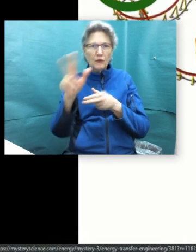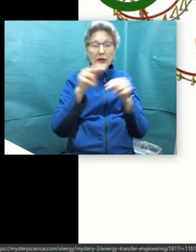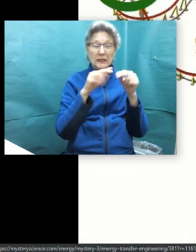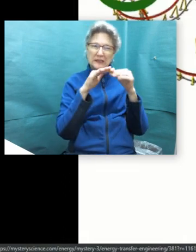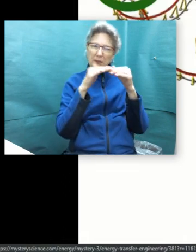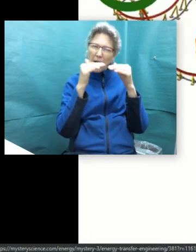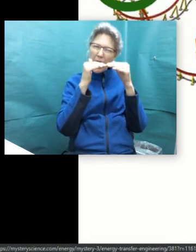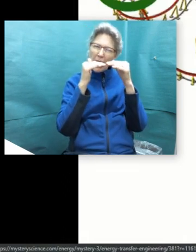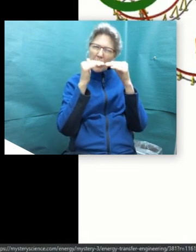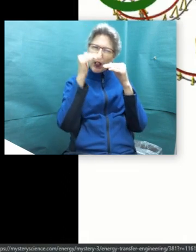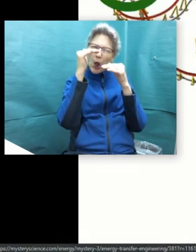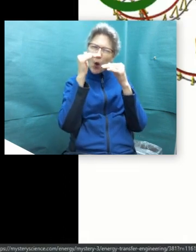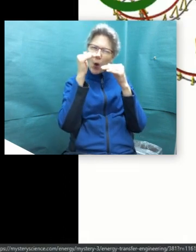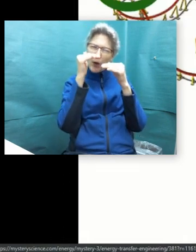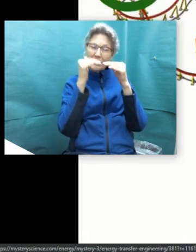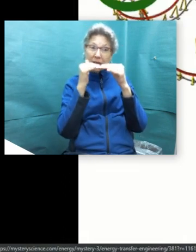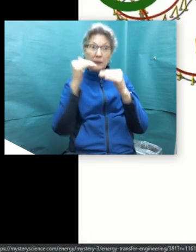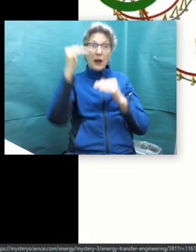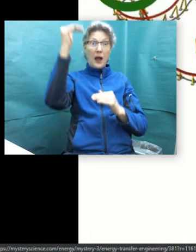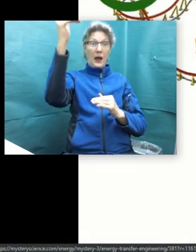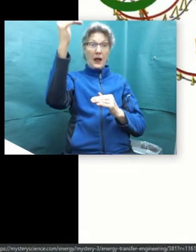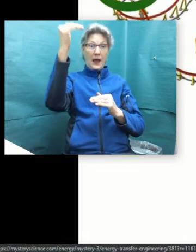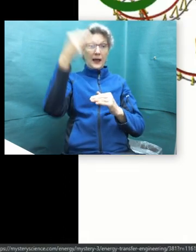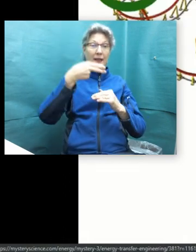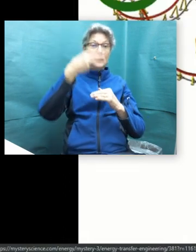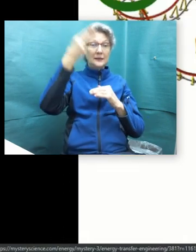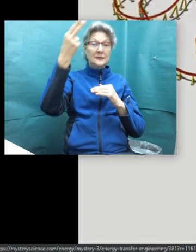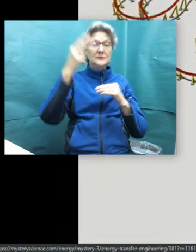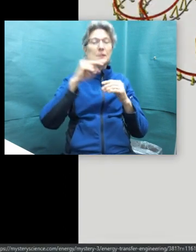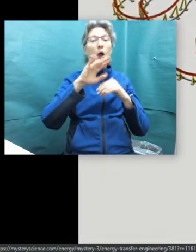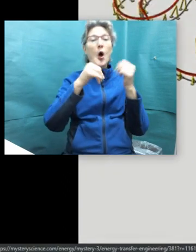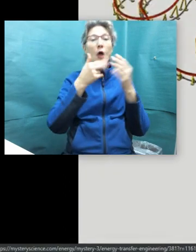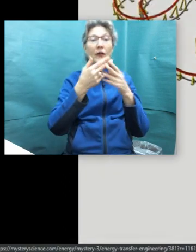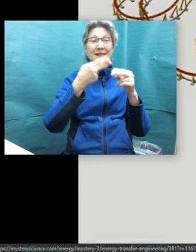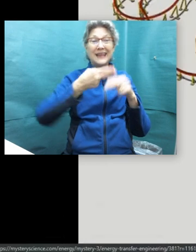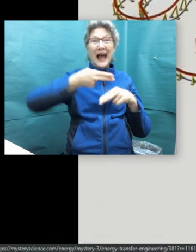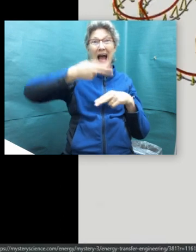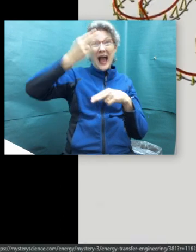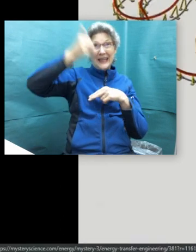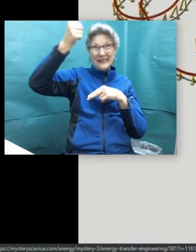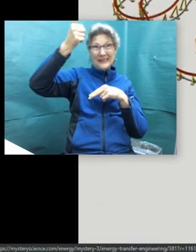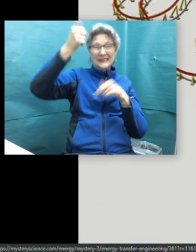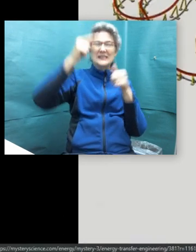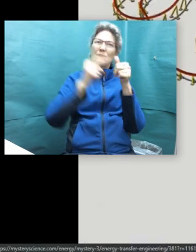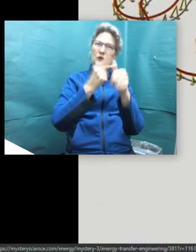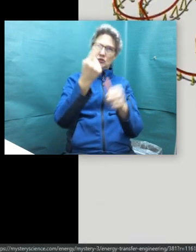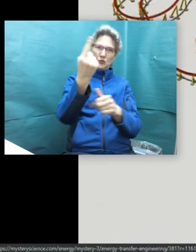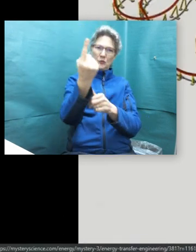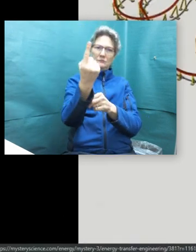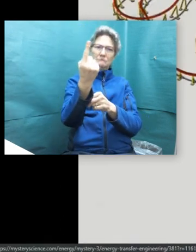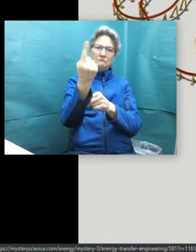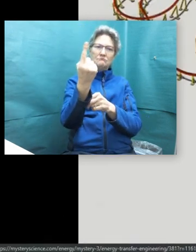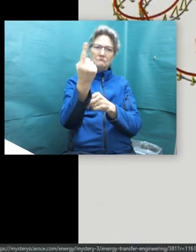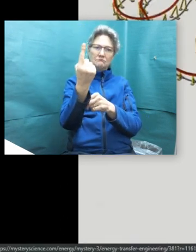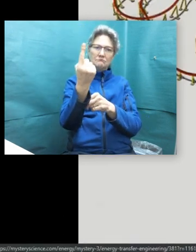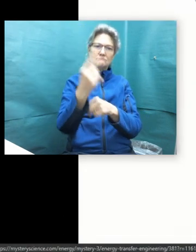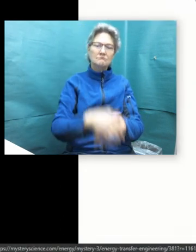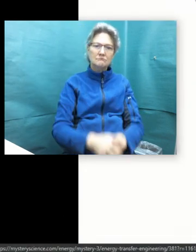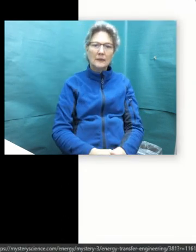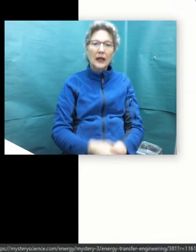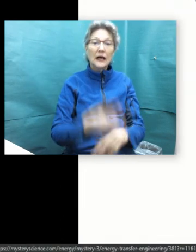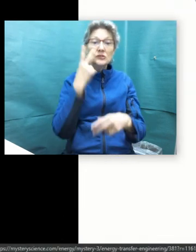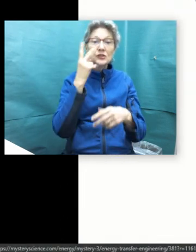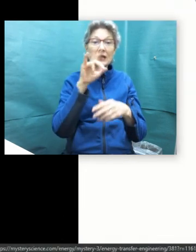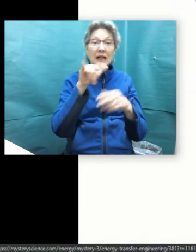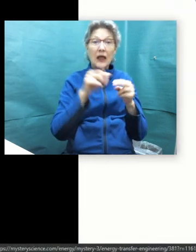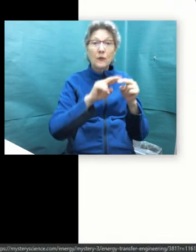which you can see pointed out here. Out of all the hills in the ride, though, the very first hill is definitely the highest. All right, let's look